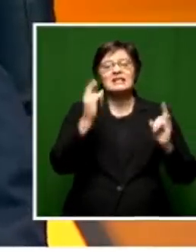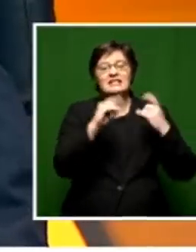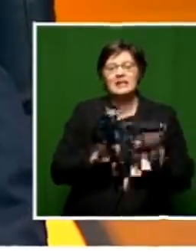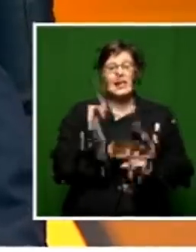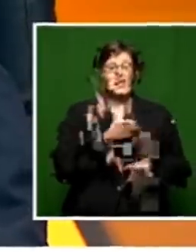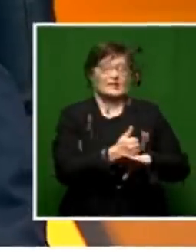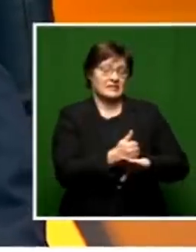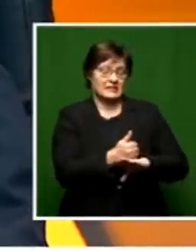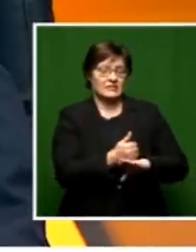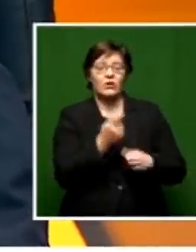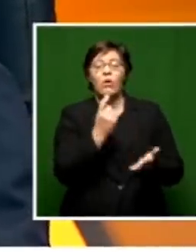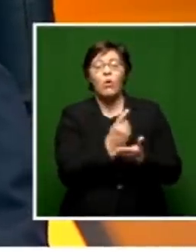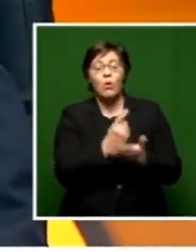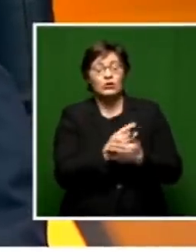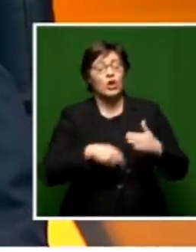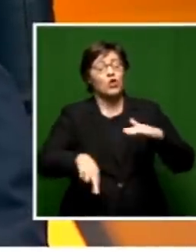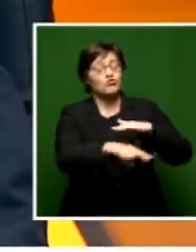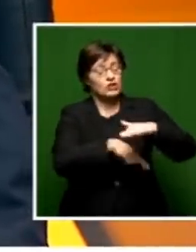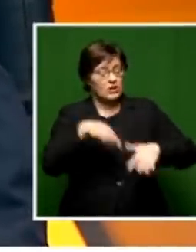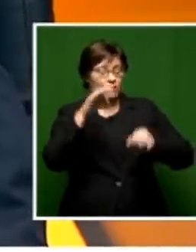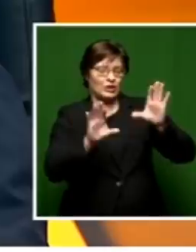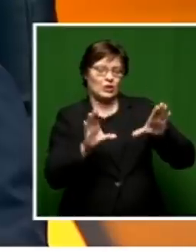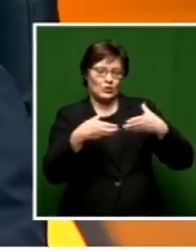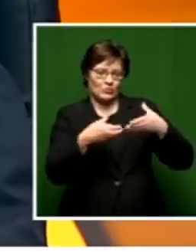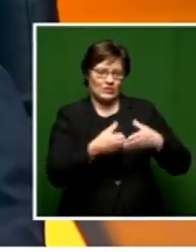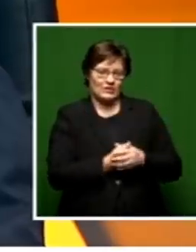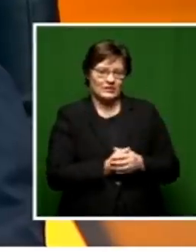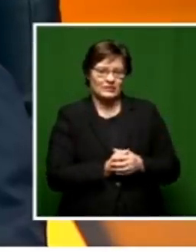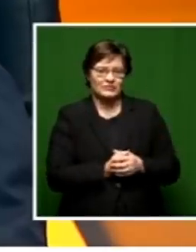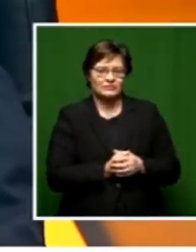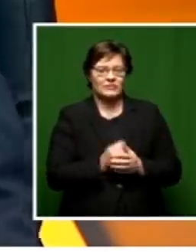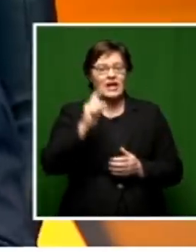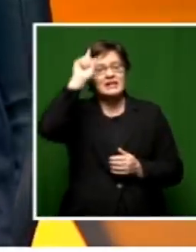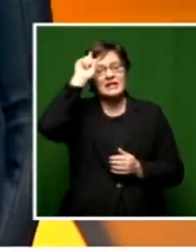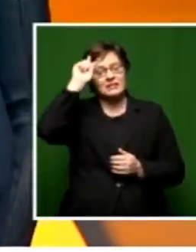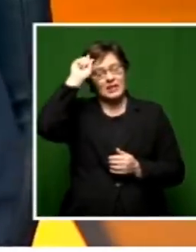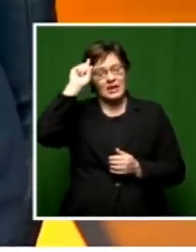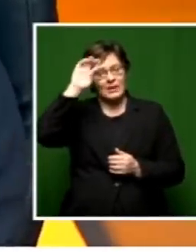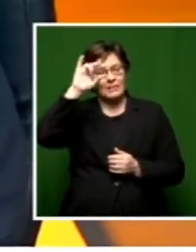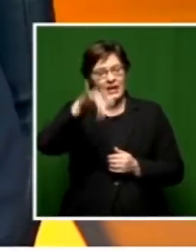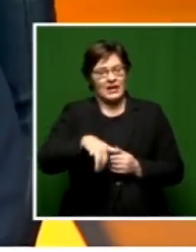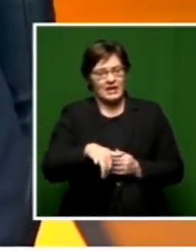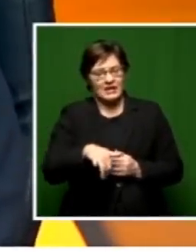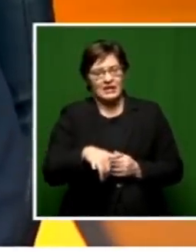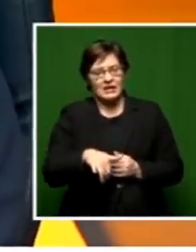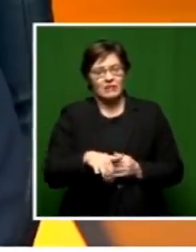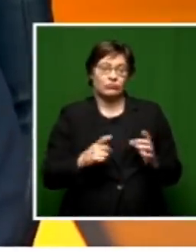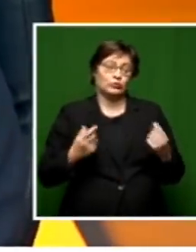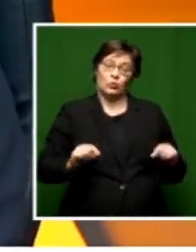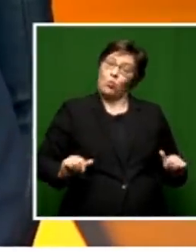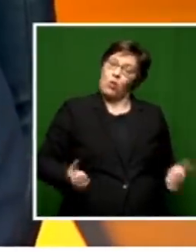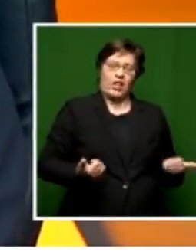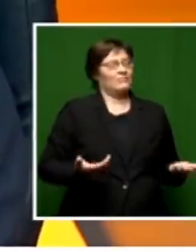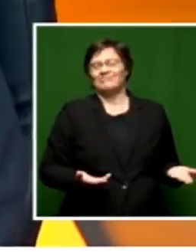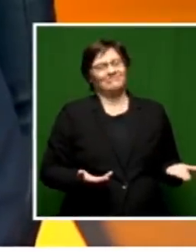party. At Nelson Mandela Bay, for instance, I don't expect them to play well, because there, previously, they had